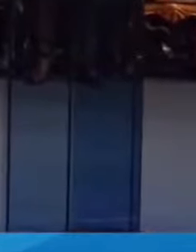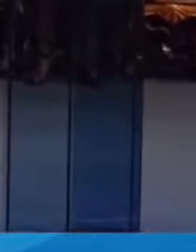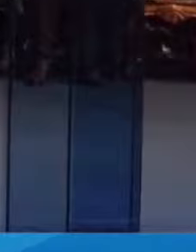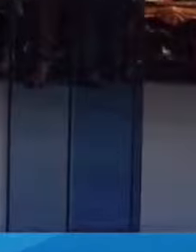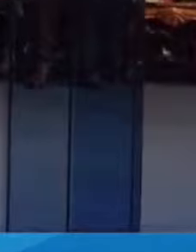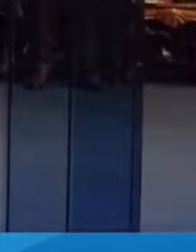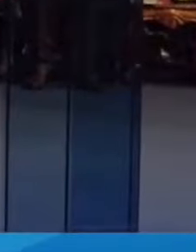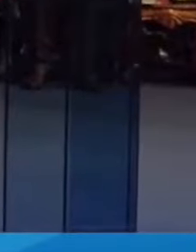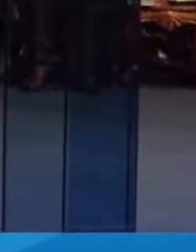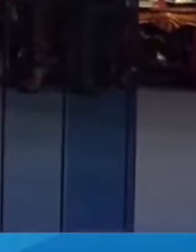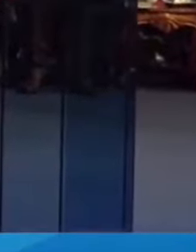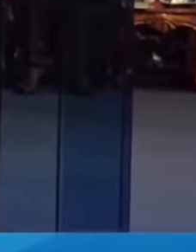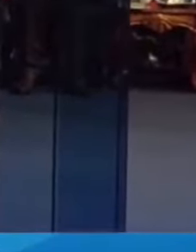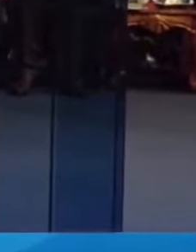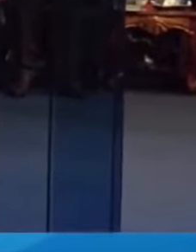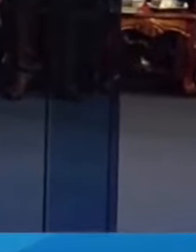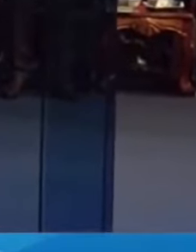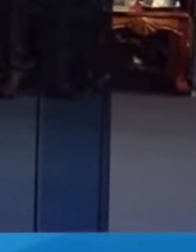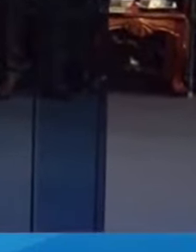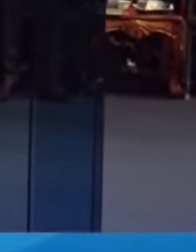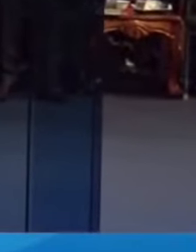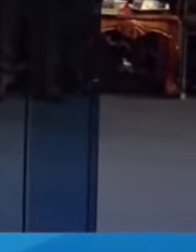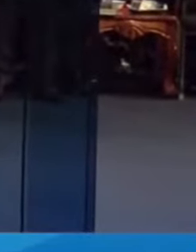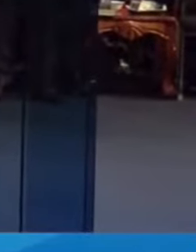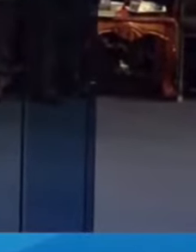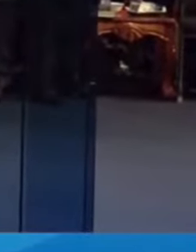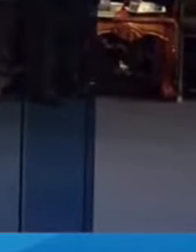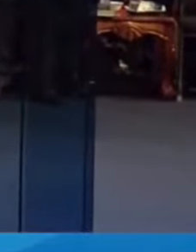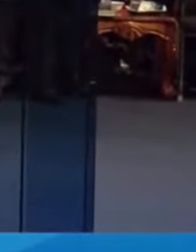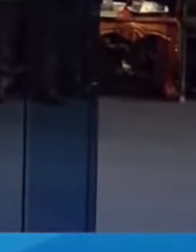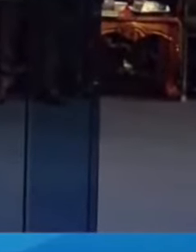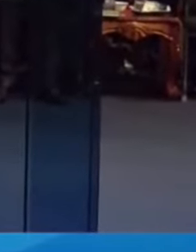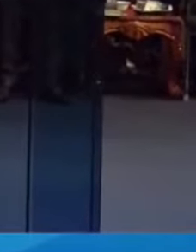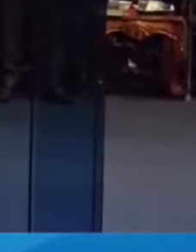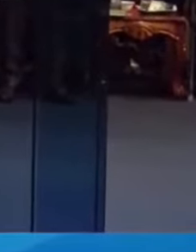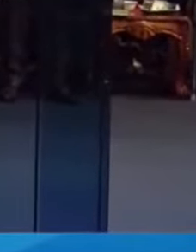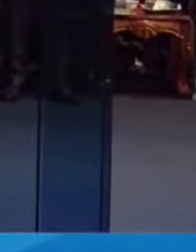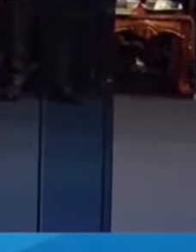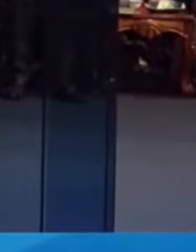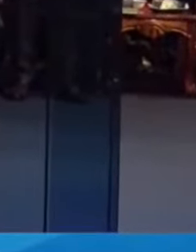peace to your people your Pleasant